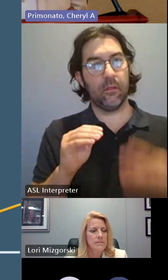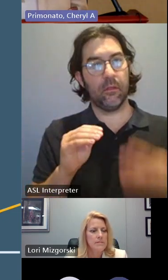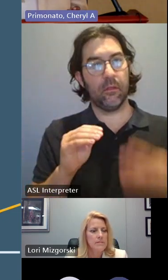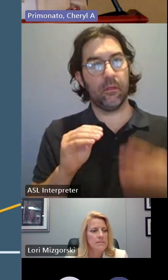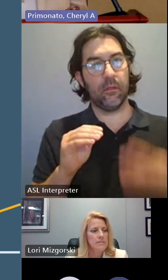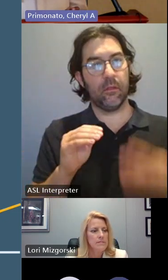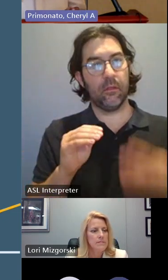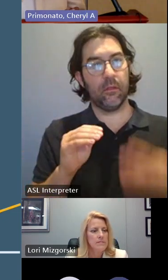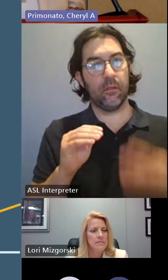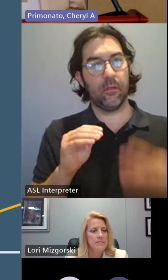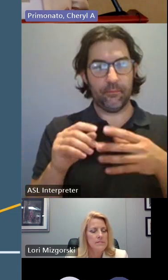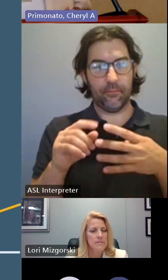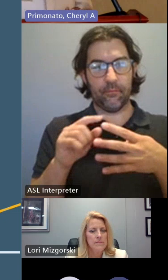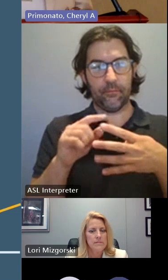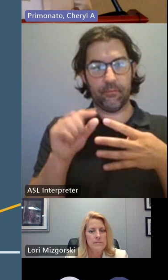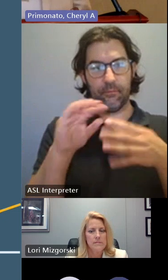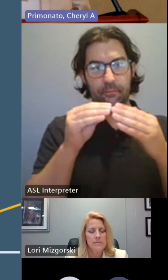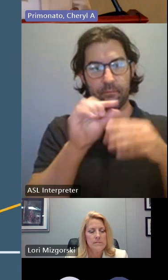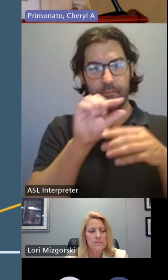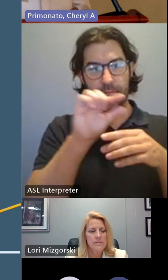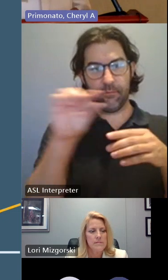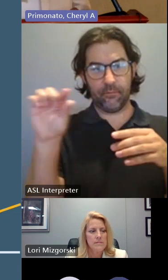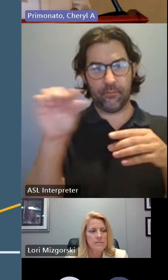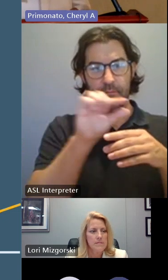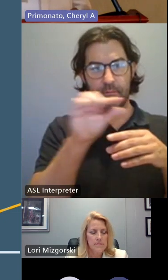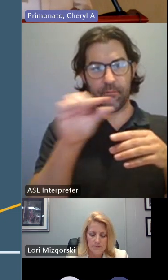rental services. This is